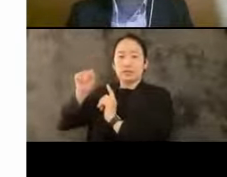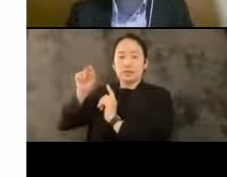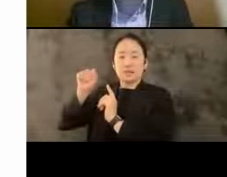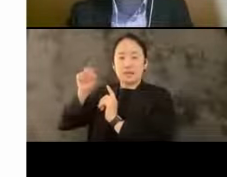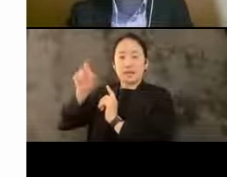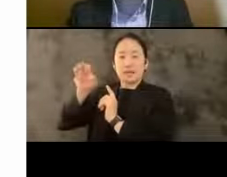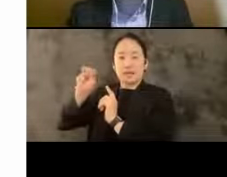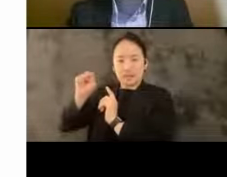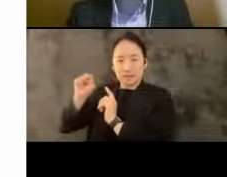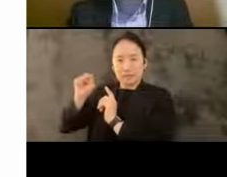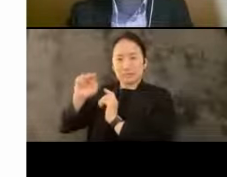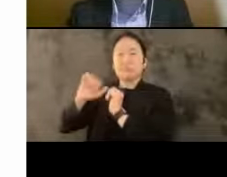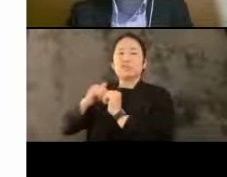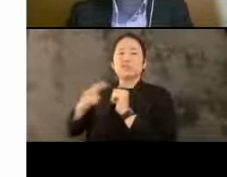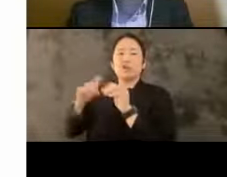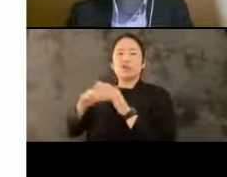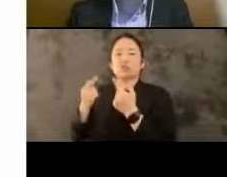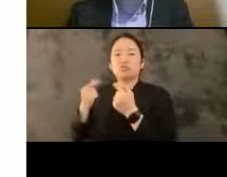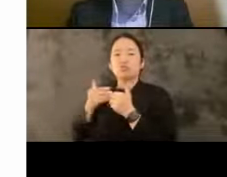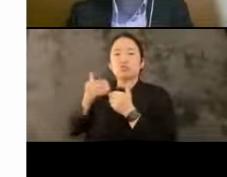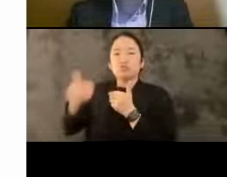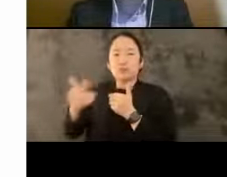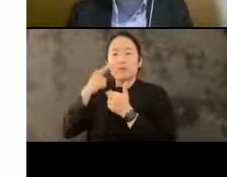grant. And